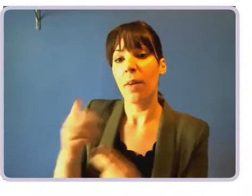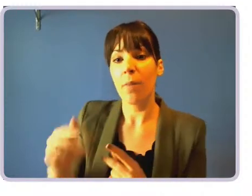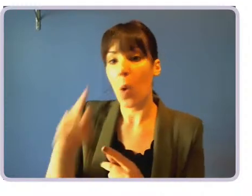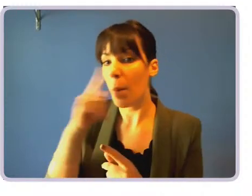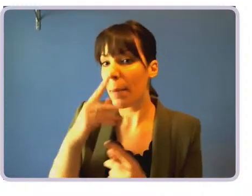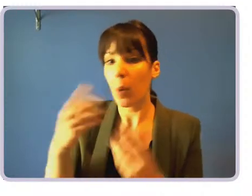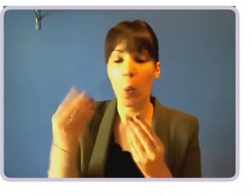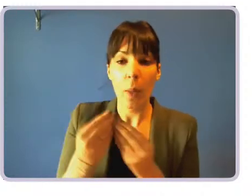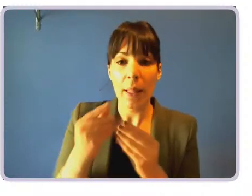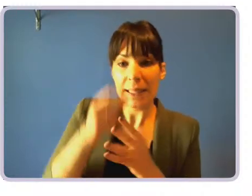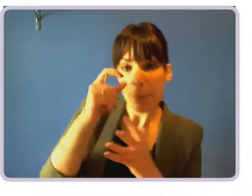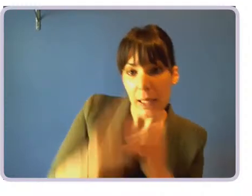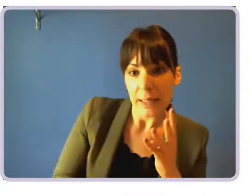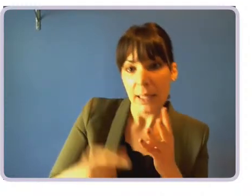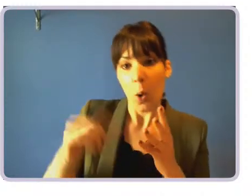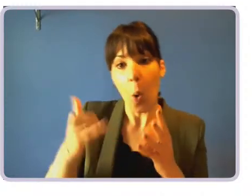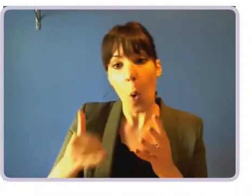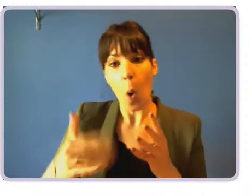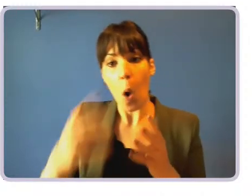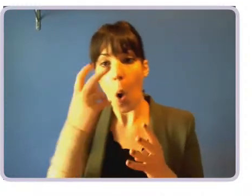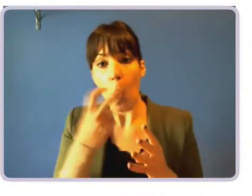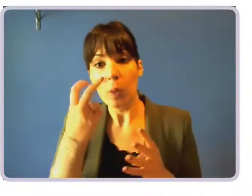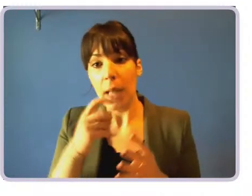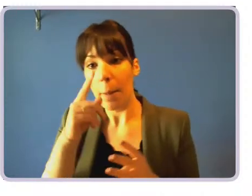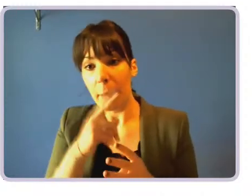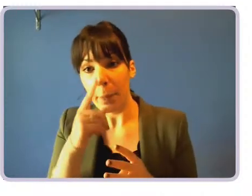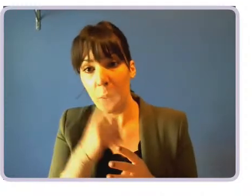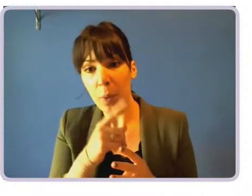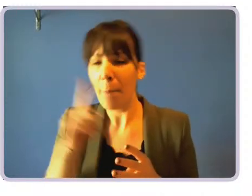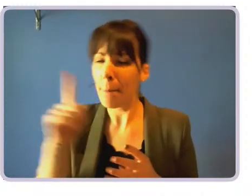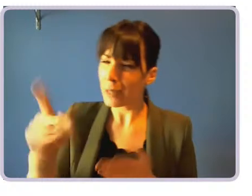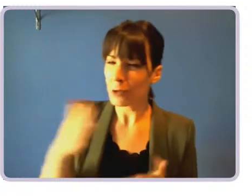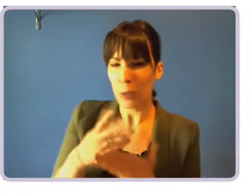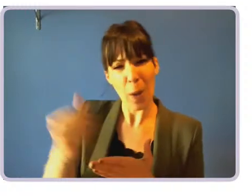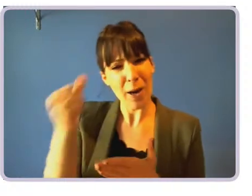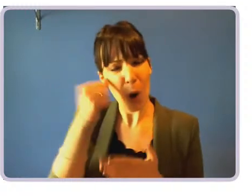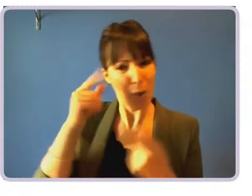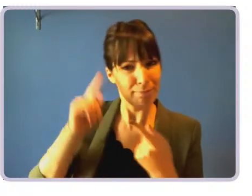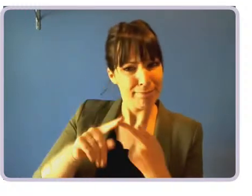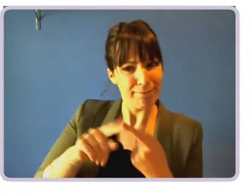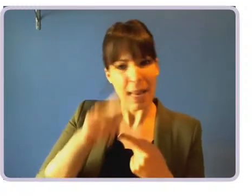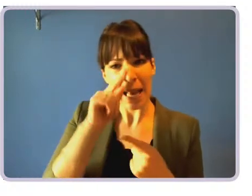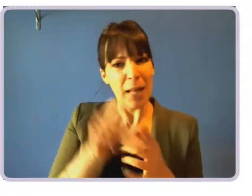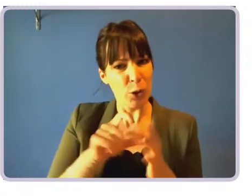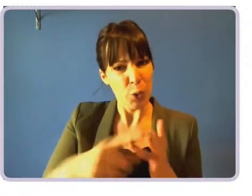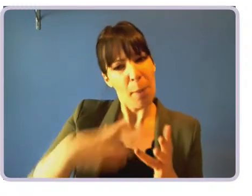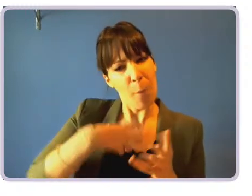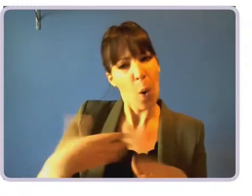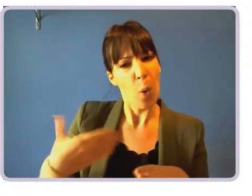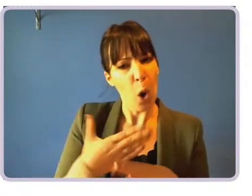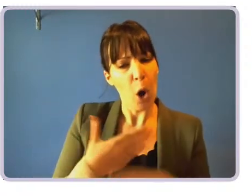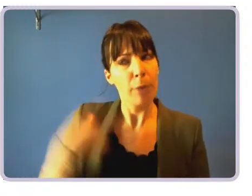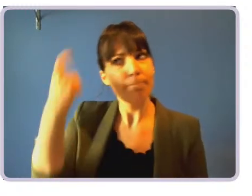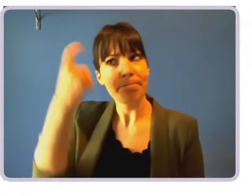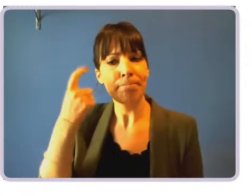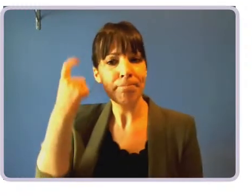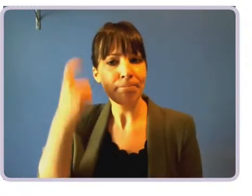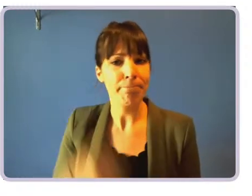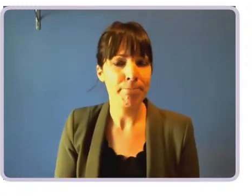but I also felt like we could do a lot more. I had some thinking and researching to do.